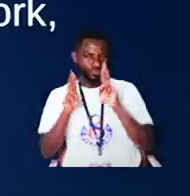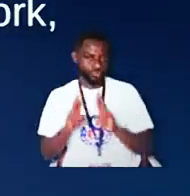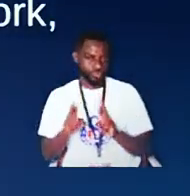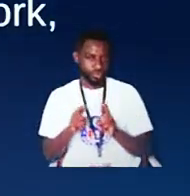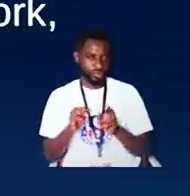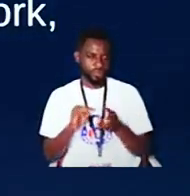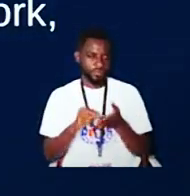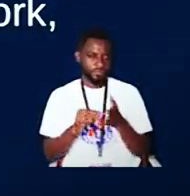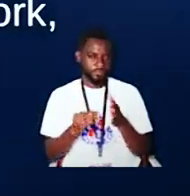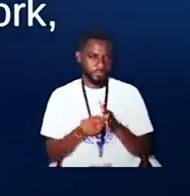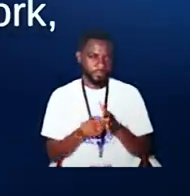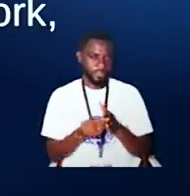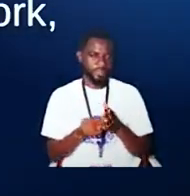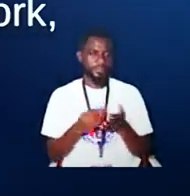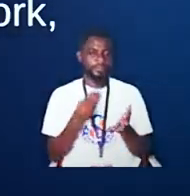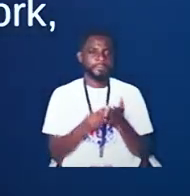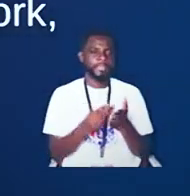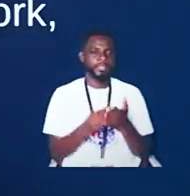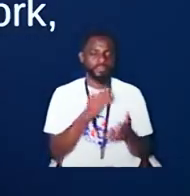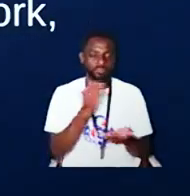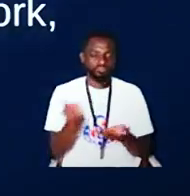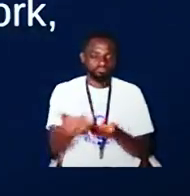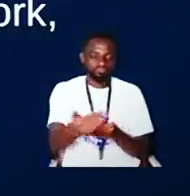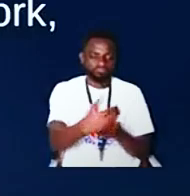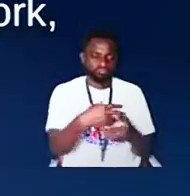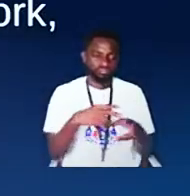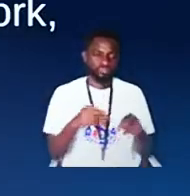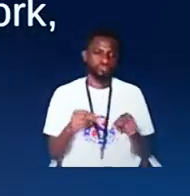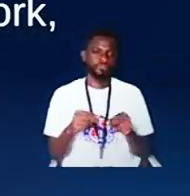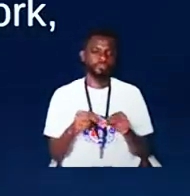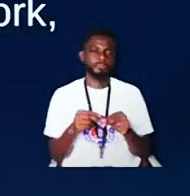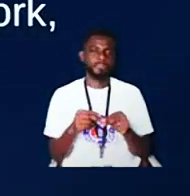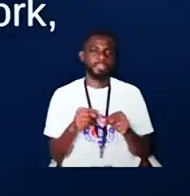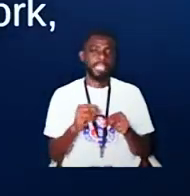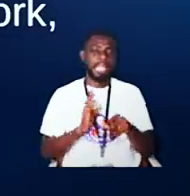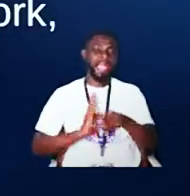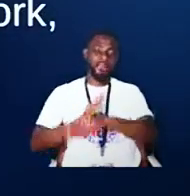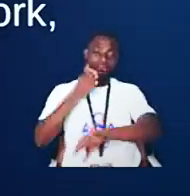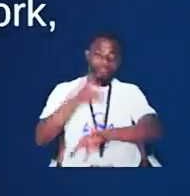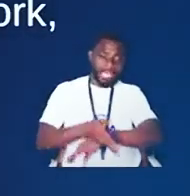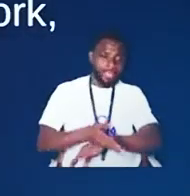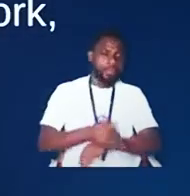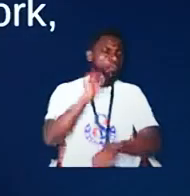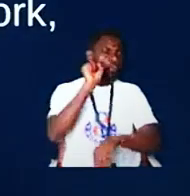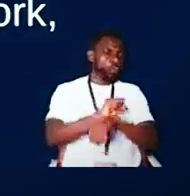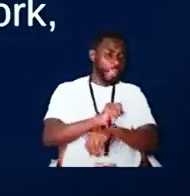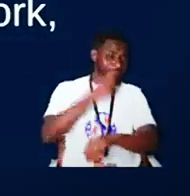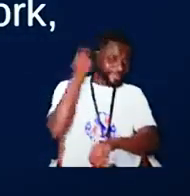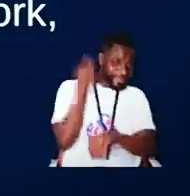should not just be collected in a pit. It should be a byproduct of what?